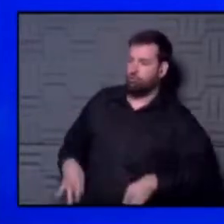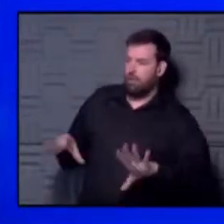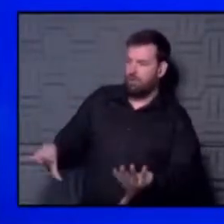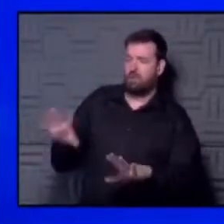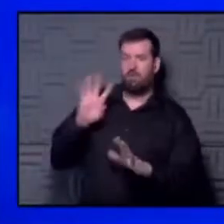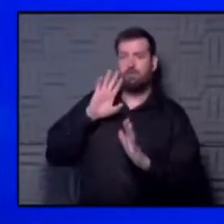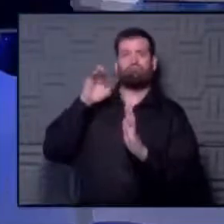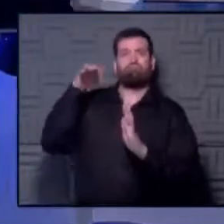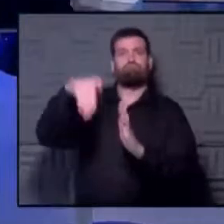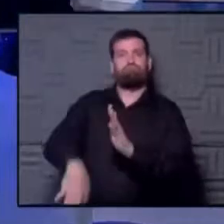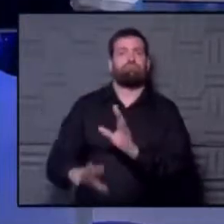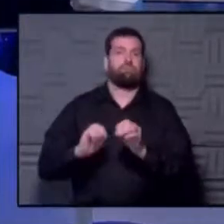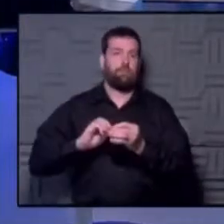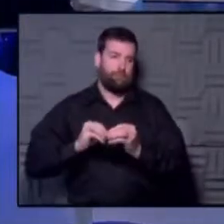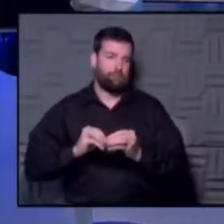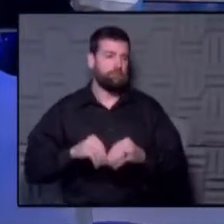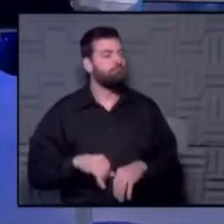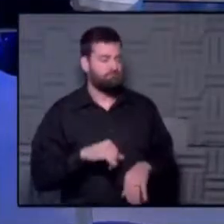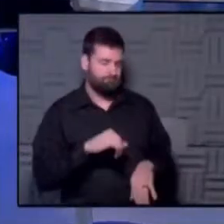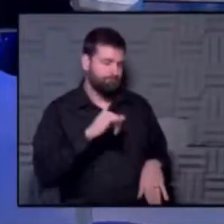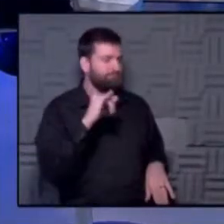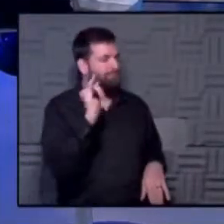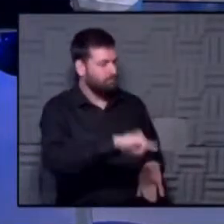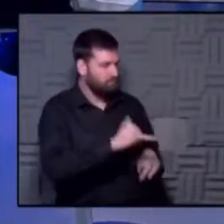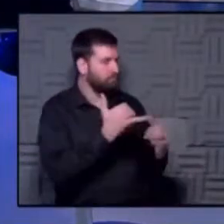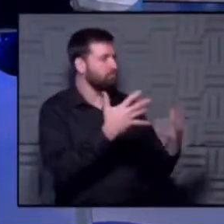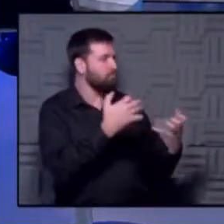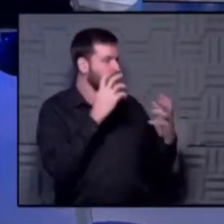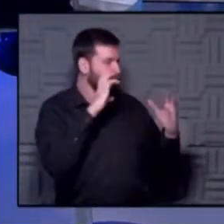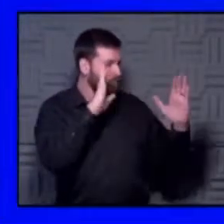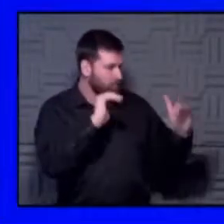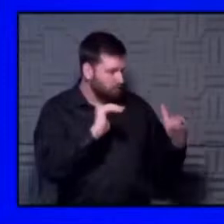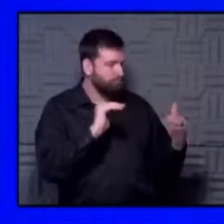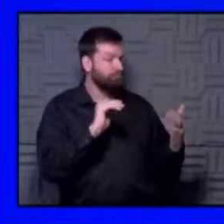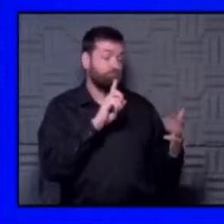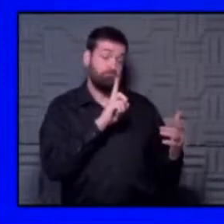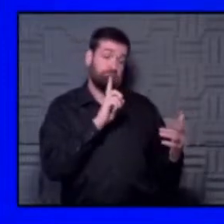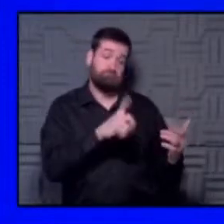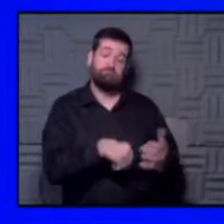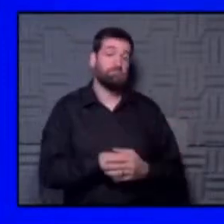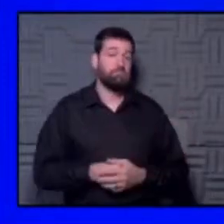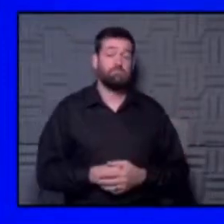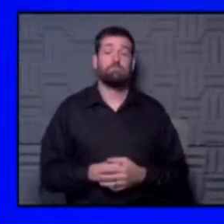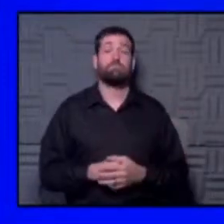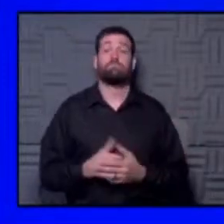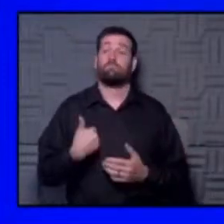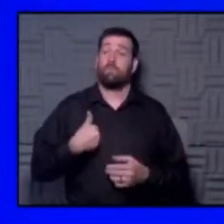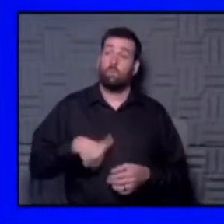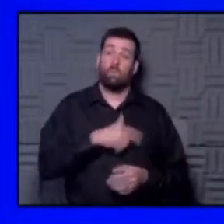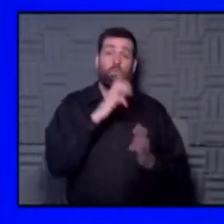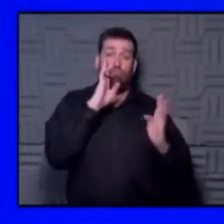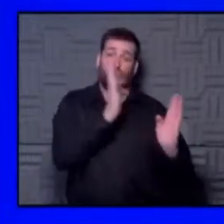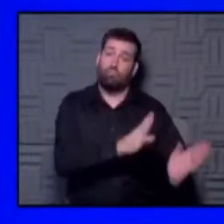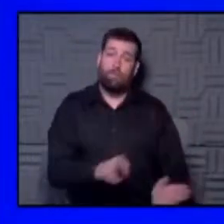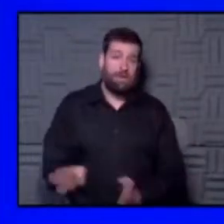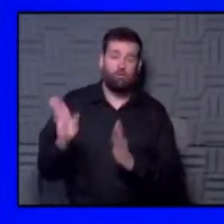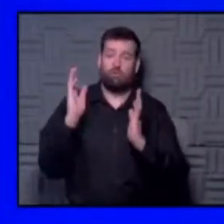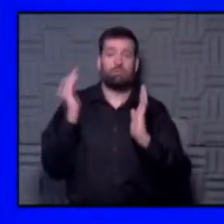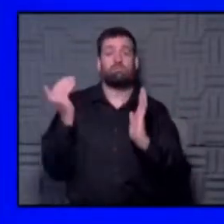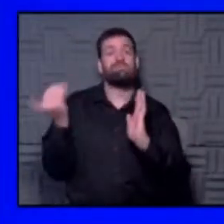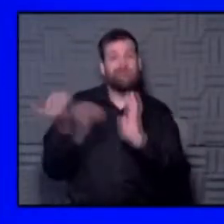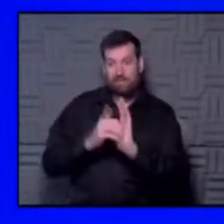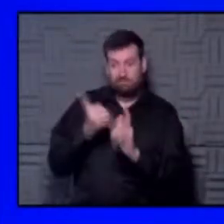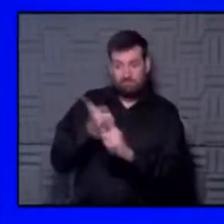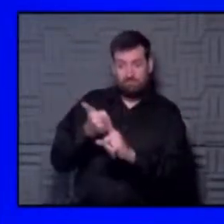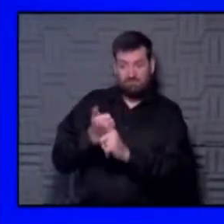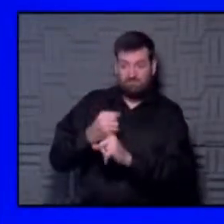lower numbers, Dana. Yeah, I think that's what we would certainly like to hope for sure. we are prepared. Again, if you do have a